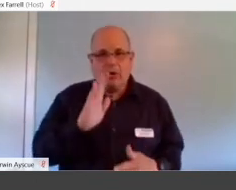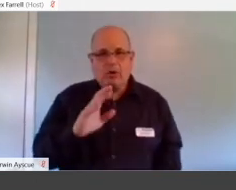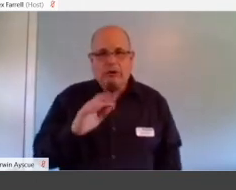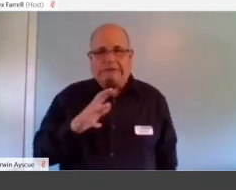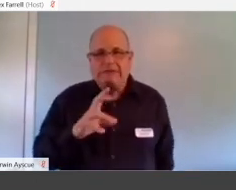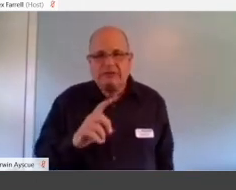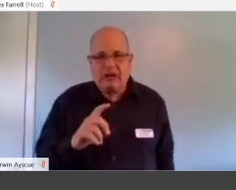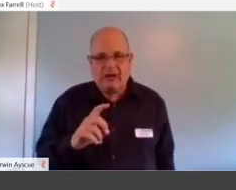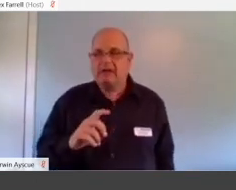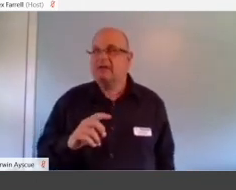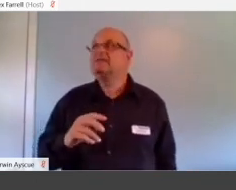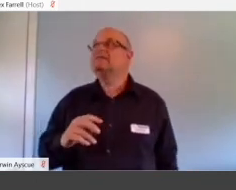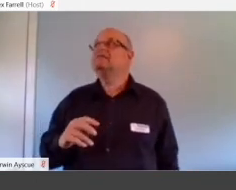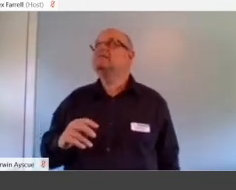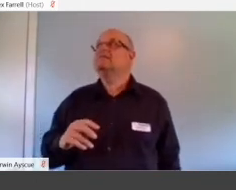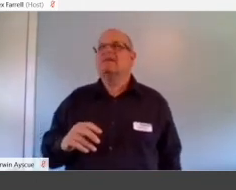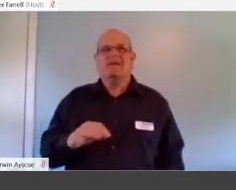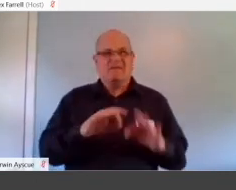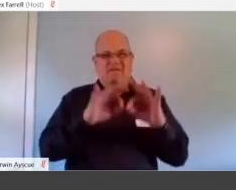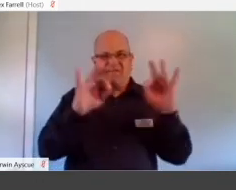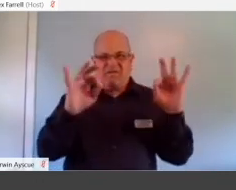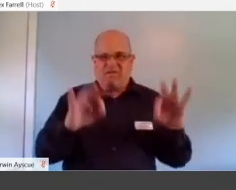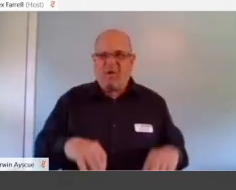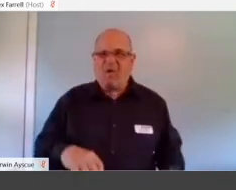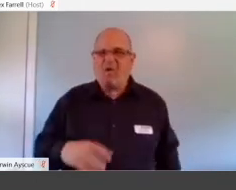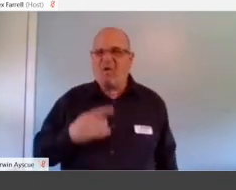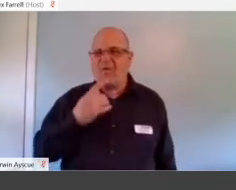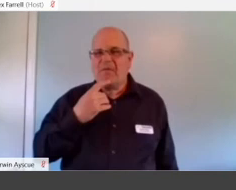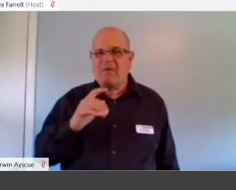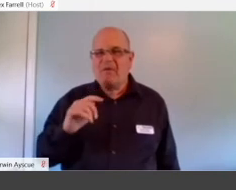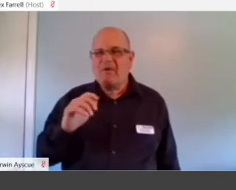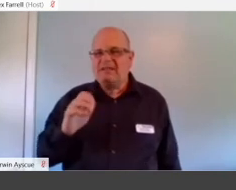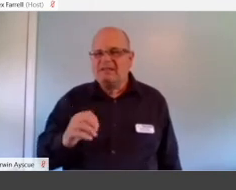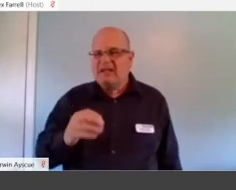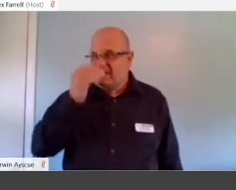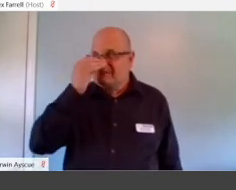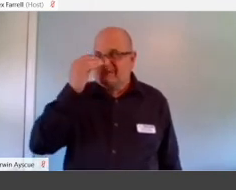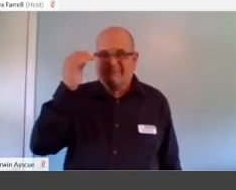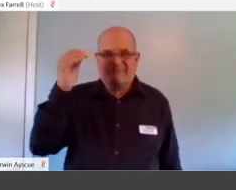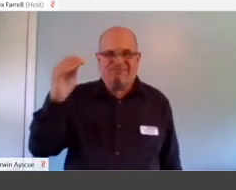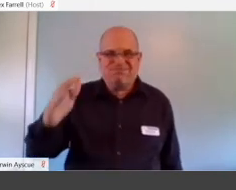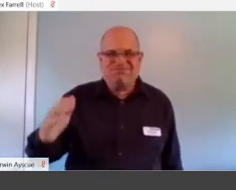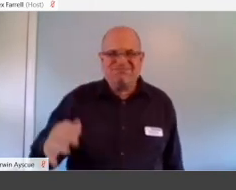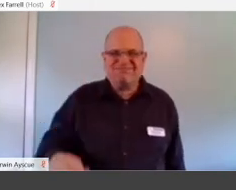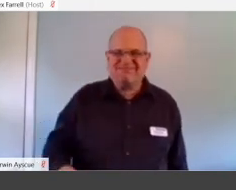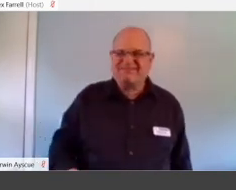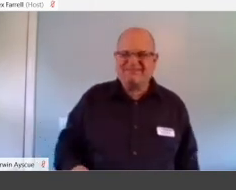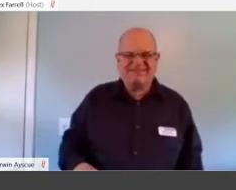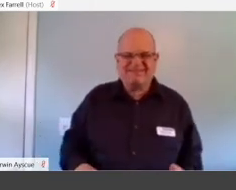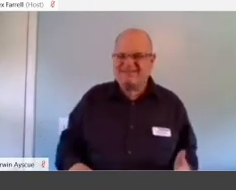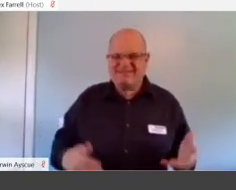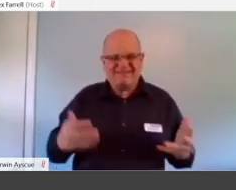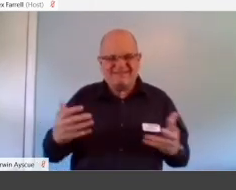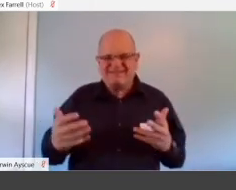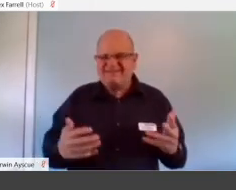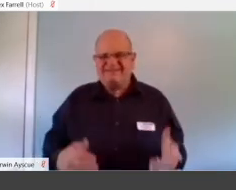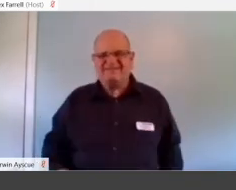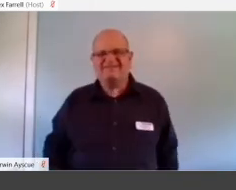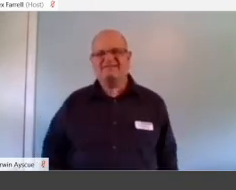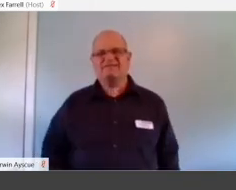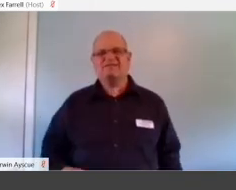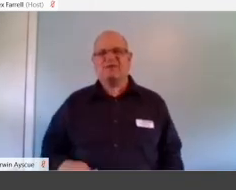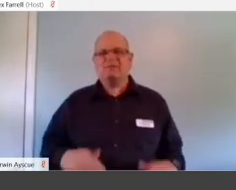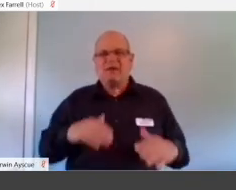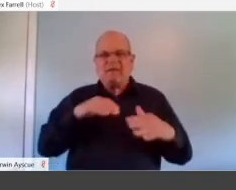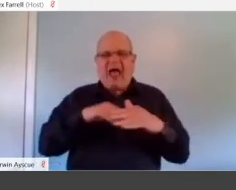in a place to deal with forms and deal with bureaucracy. So, like, there's a whole layer of accessibility that's temporal, that it might be